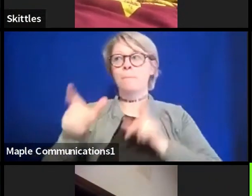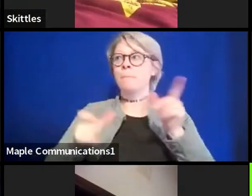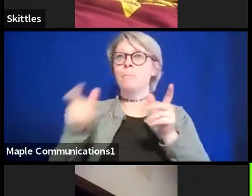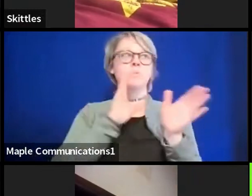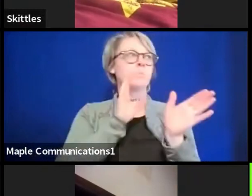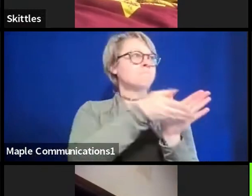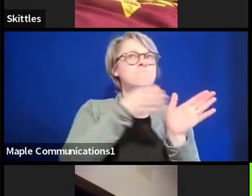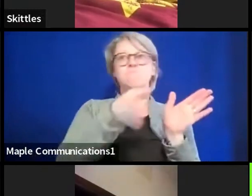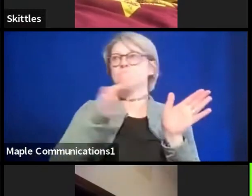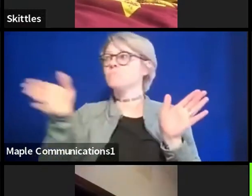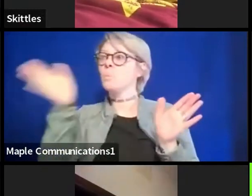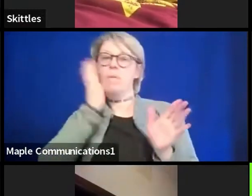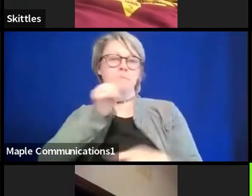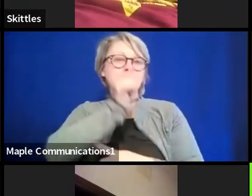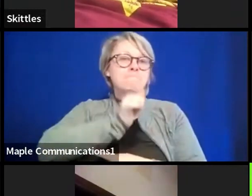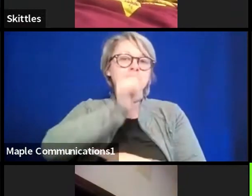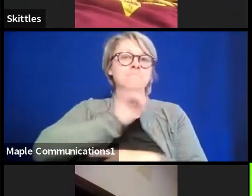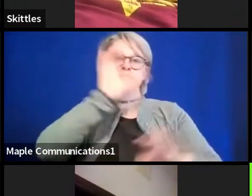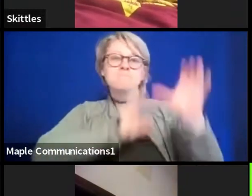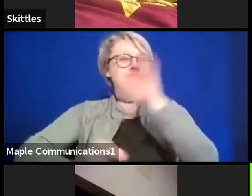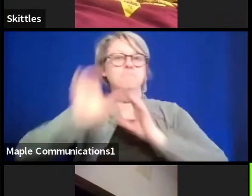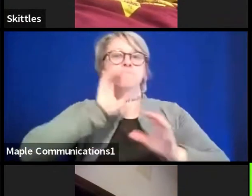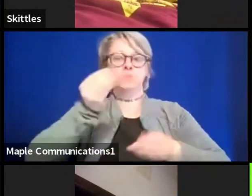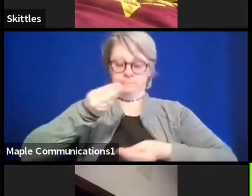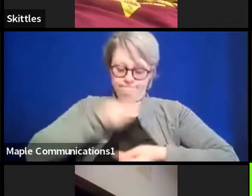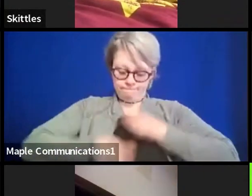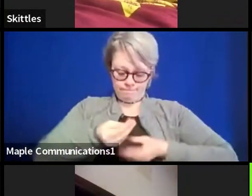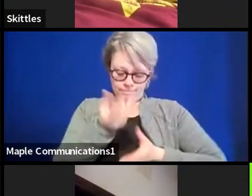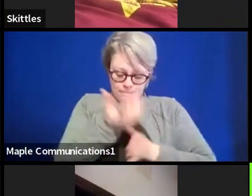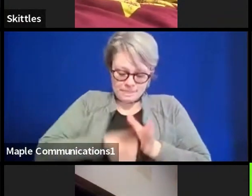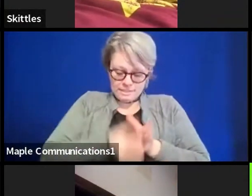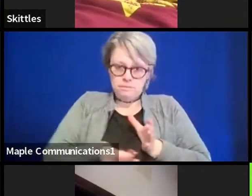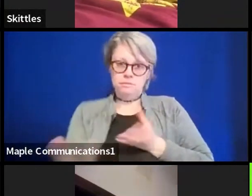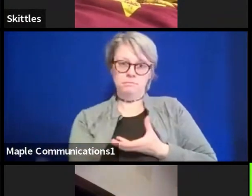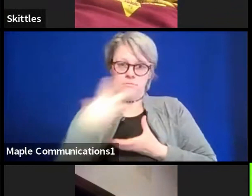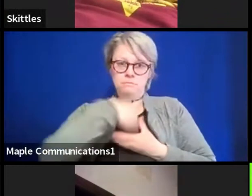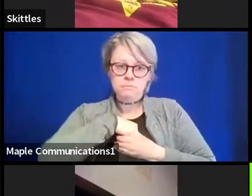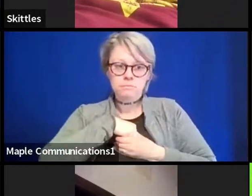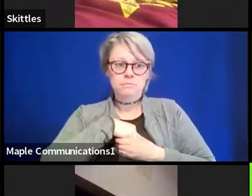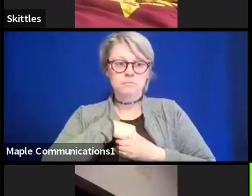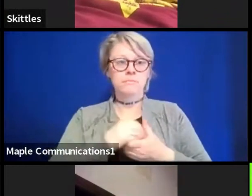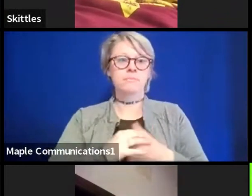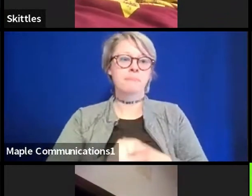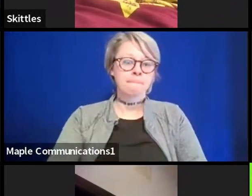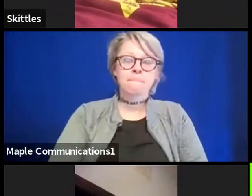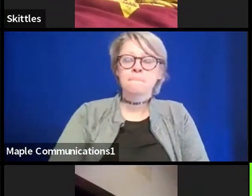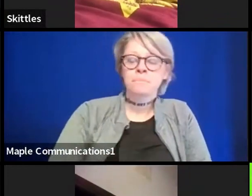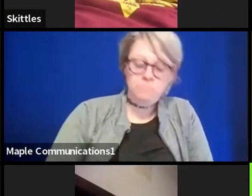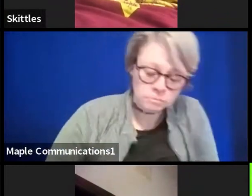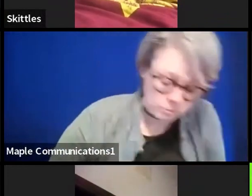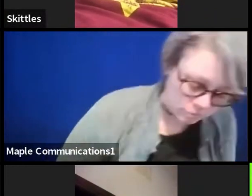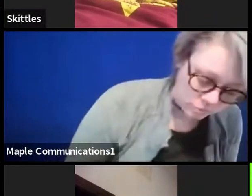to cope with what's missing inside. And most of the time it's with Indigenous, once we get to know our